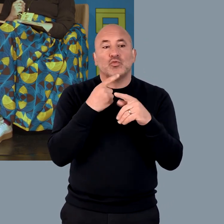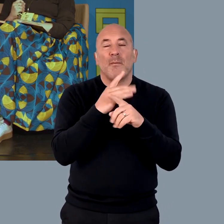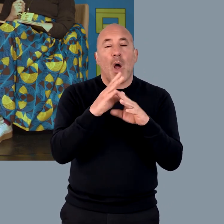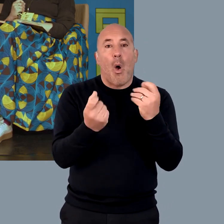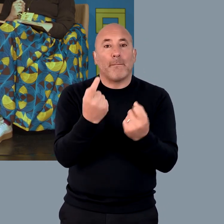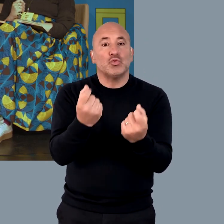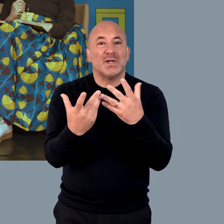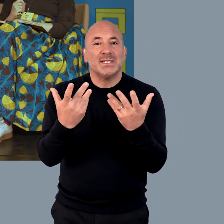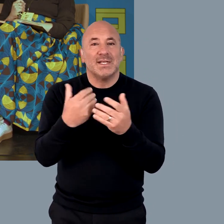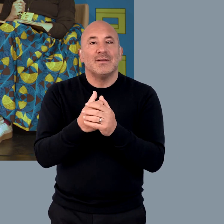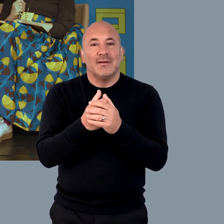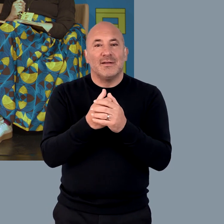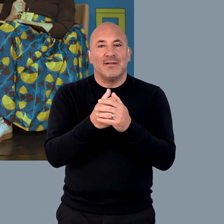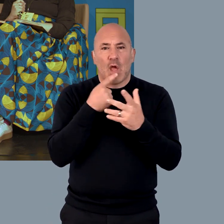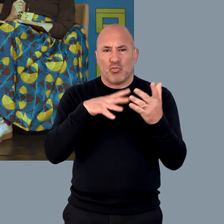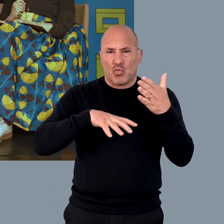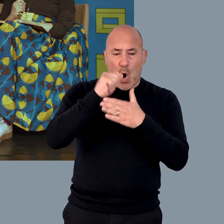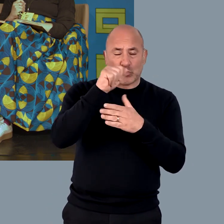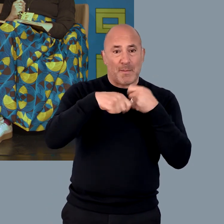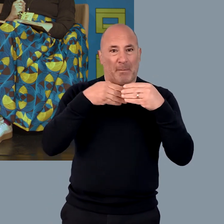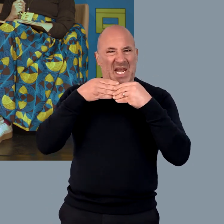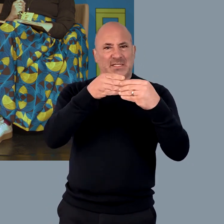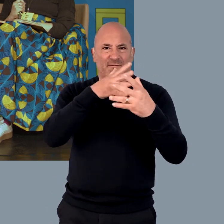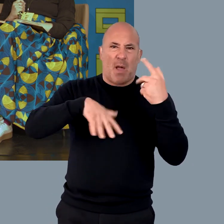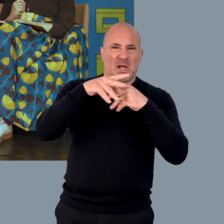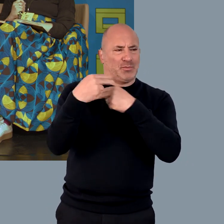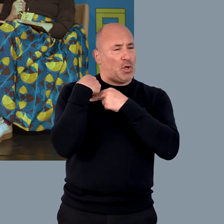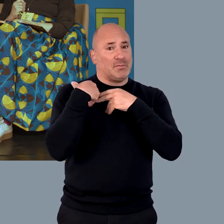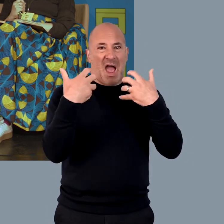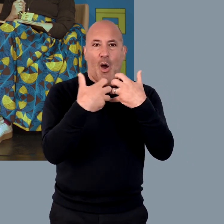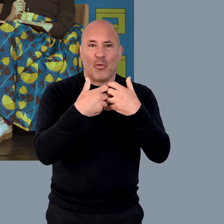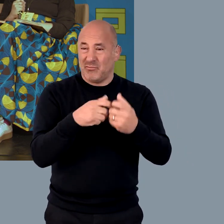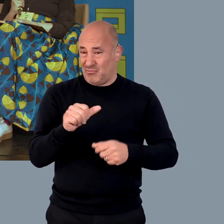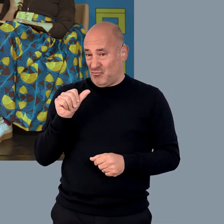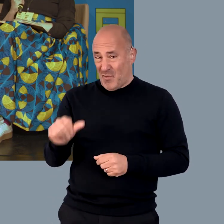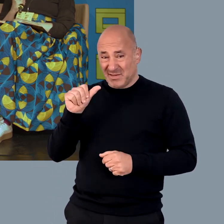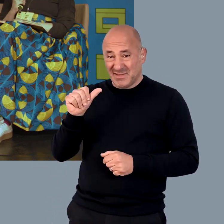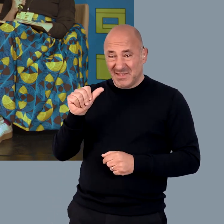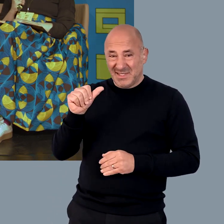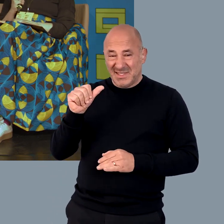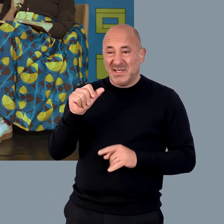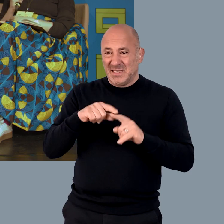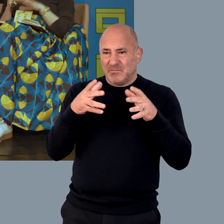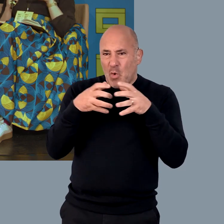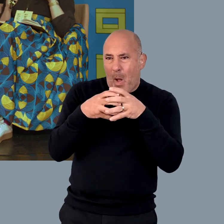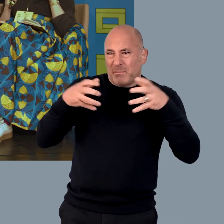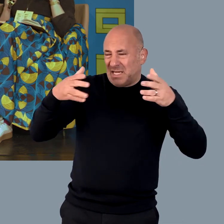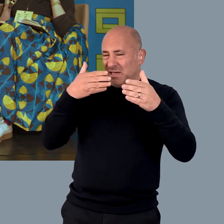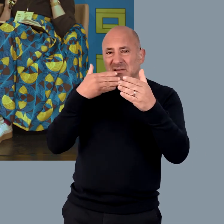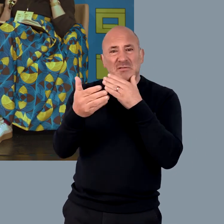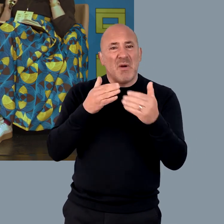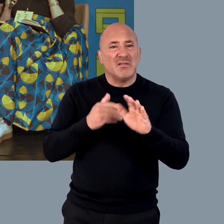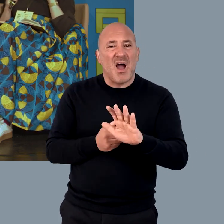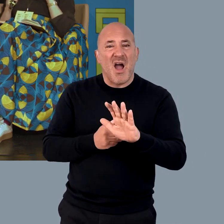also the opportunities. So what does this look like for culture to be leaders for environmental responsibility? Absolutely, and regardless